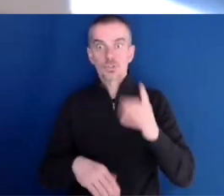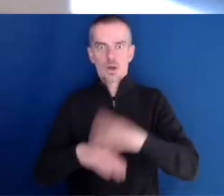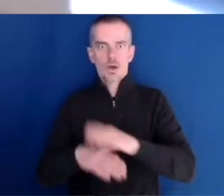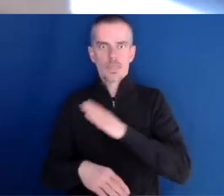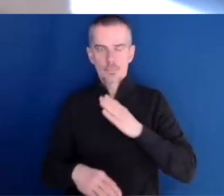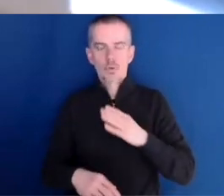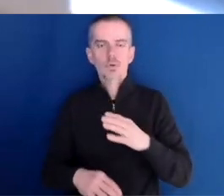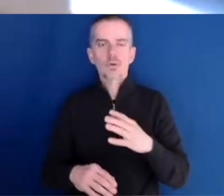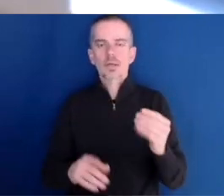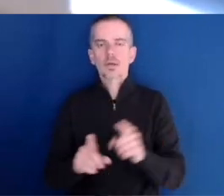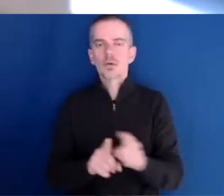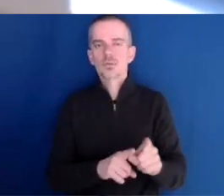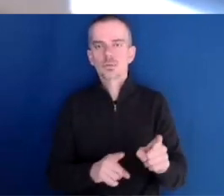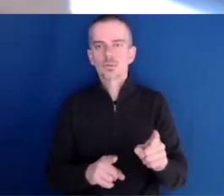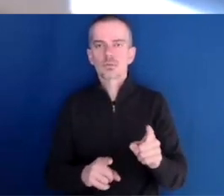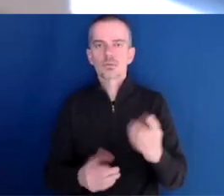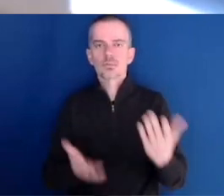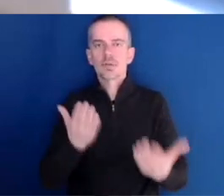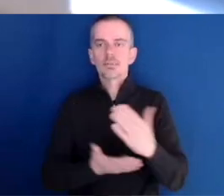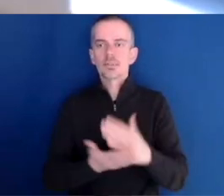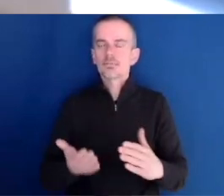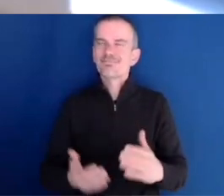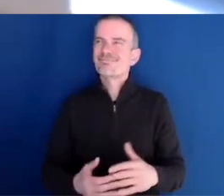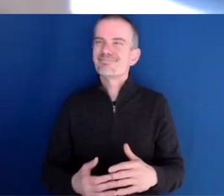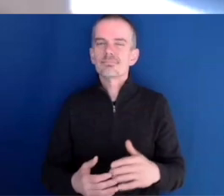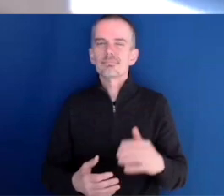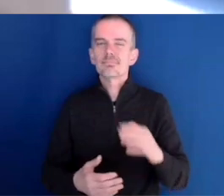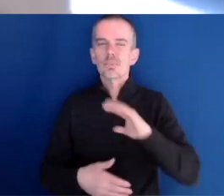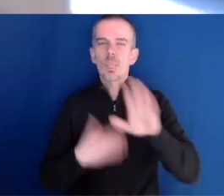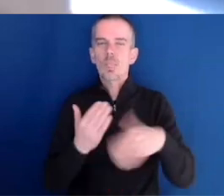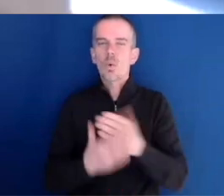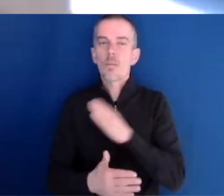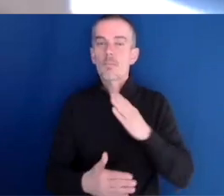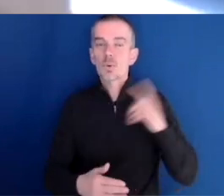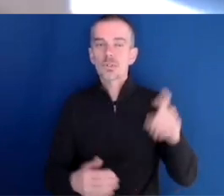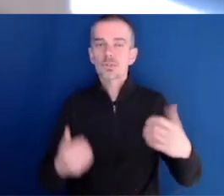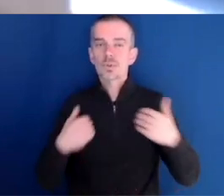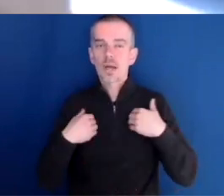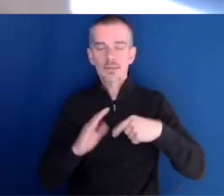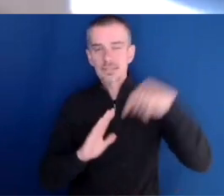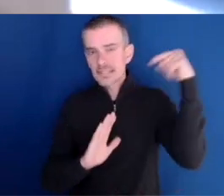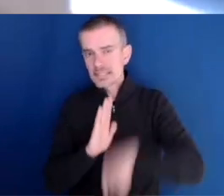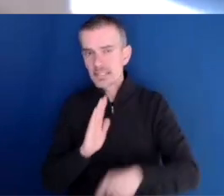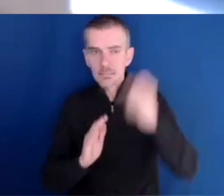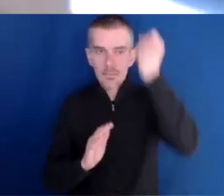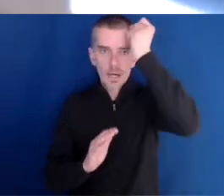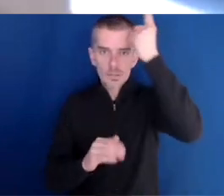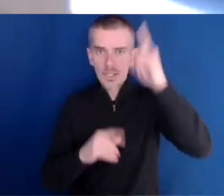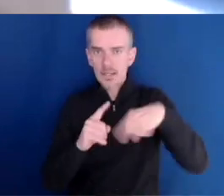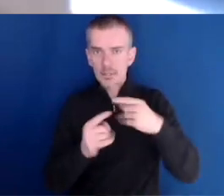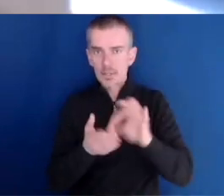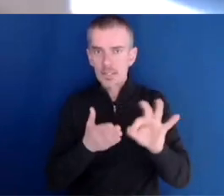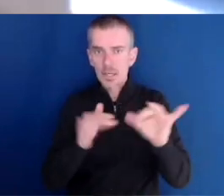then, also maybe I don't know that the whole board needs to have a really deep understanding of the